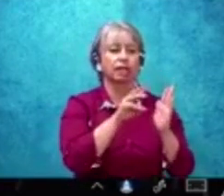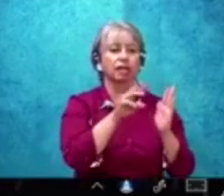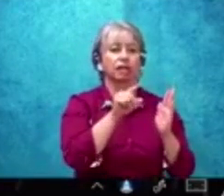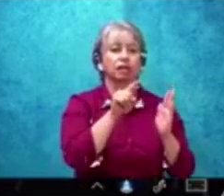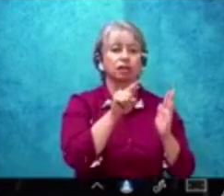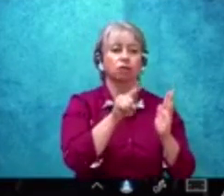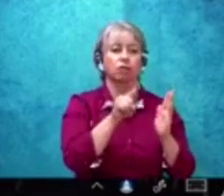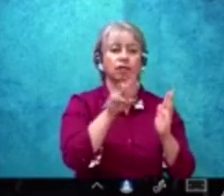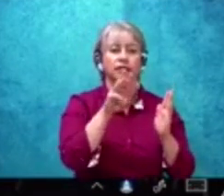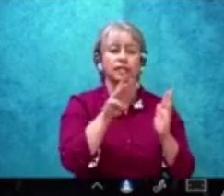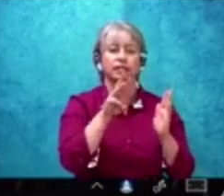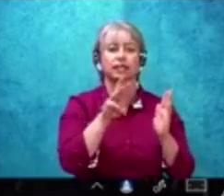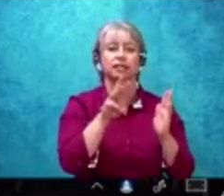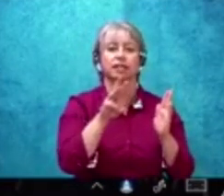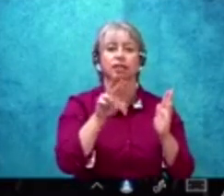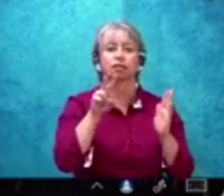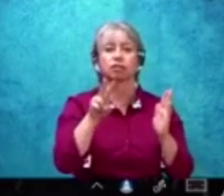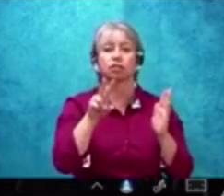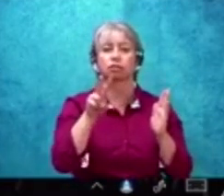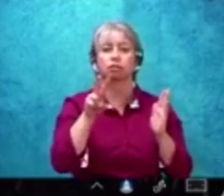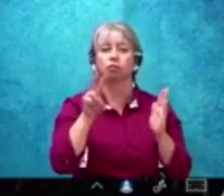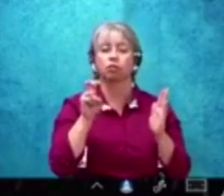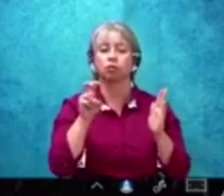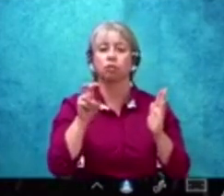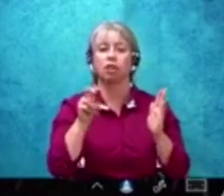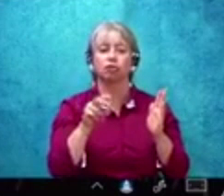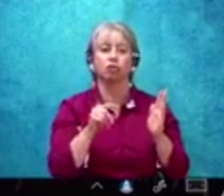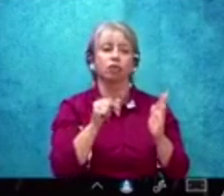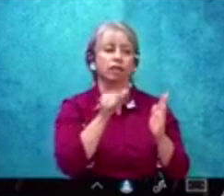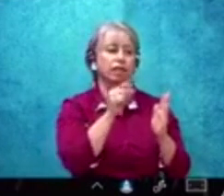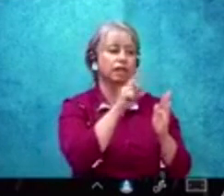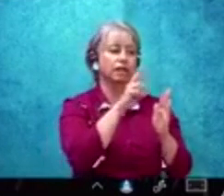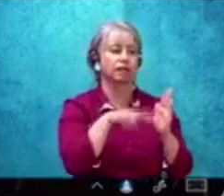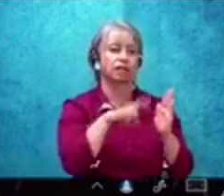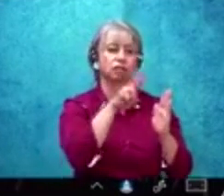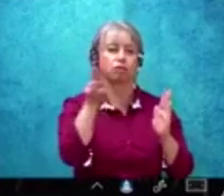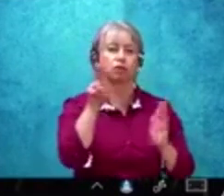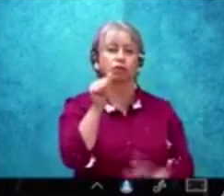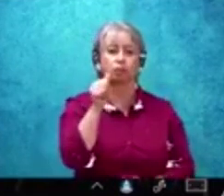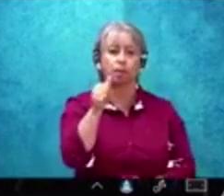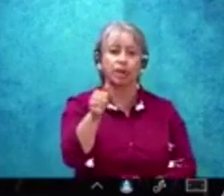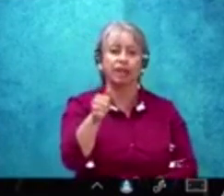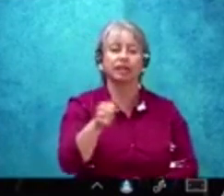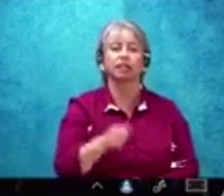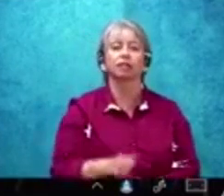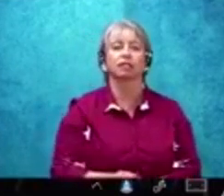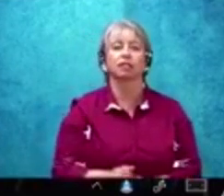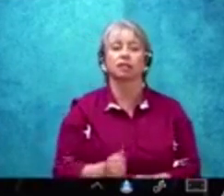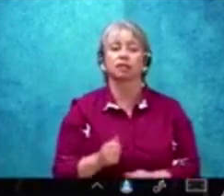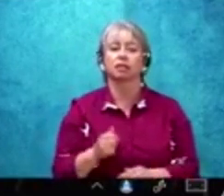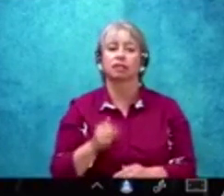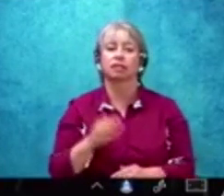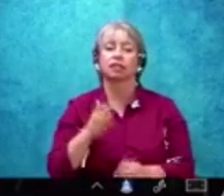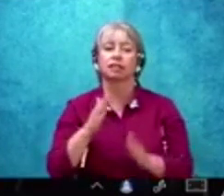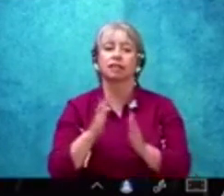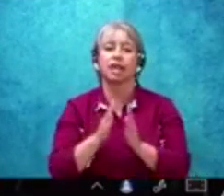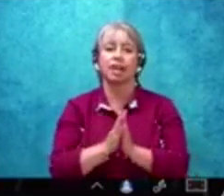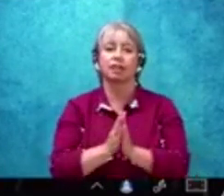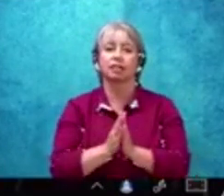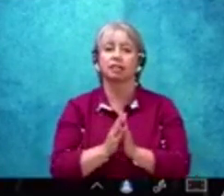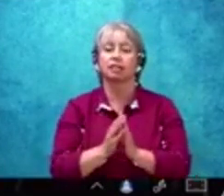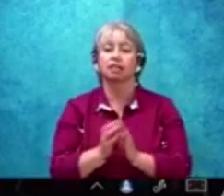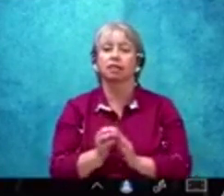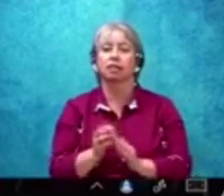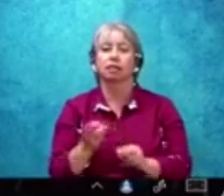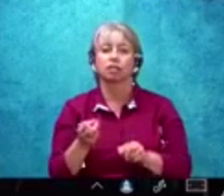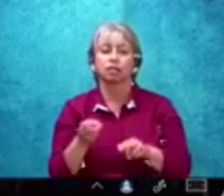16,200 and hit our square root button. So this asks us to round to the nearest tenth. That's one